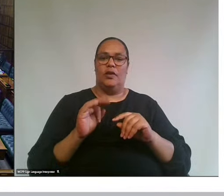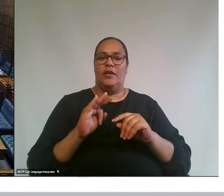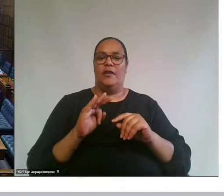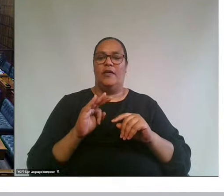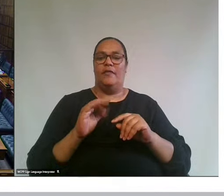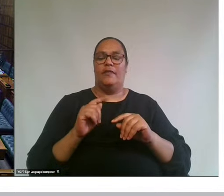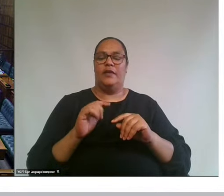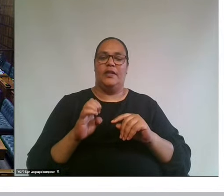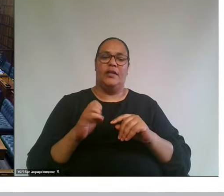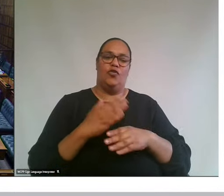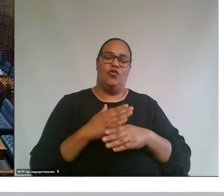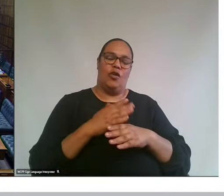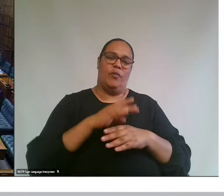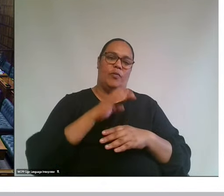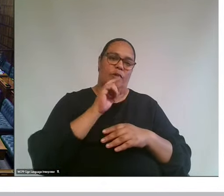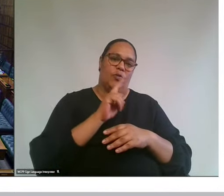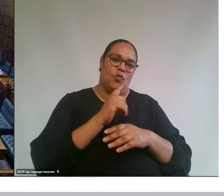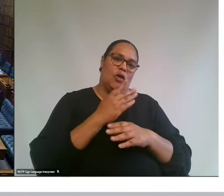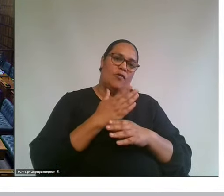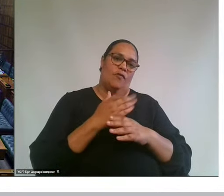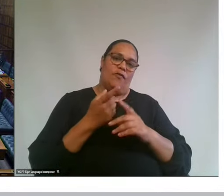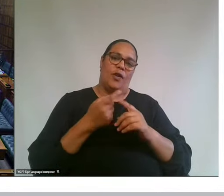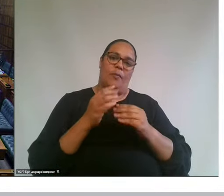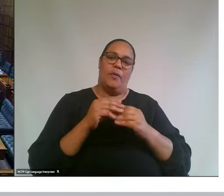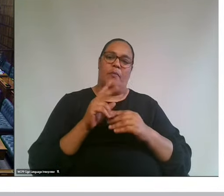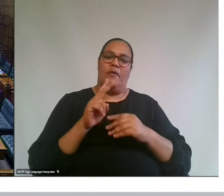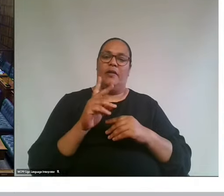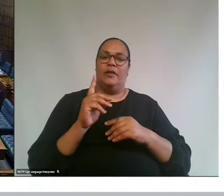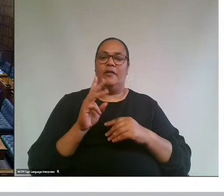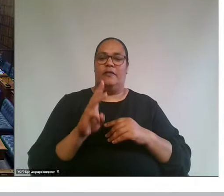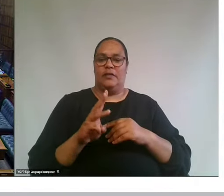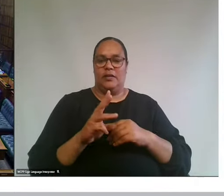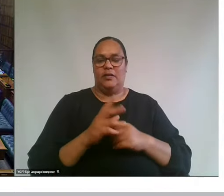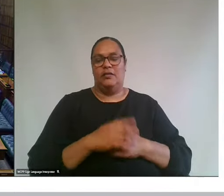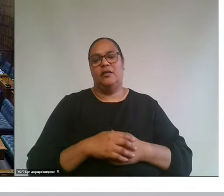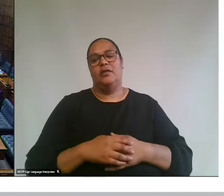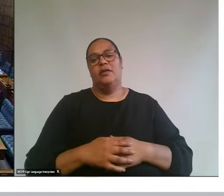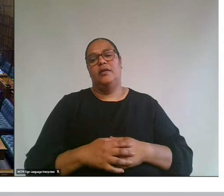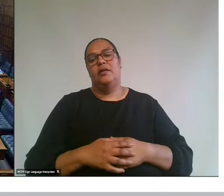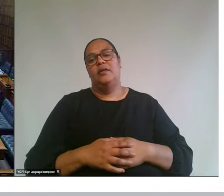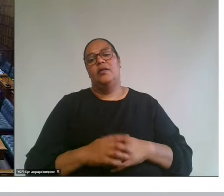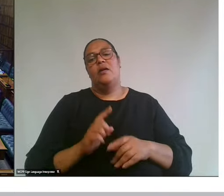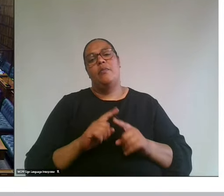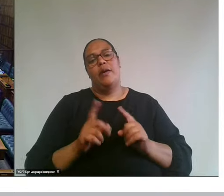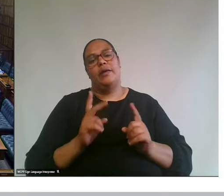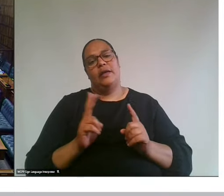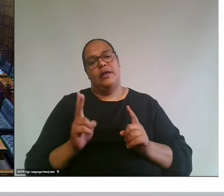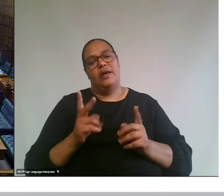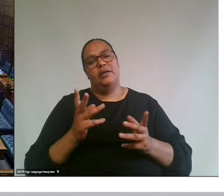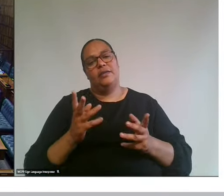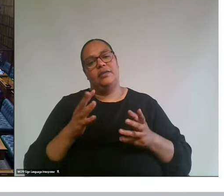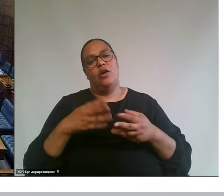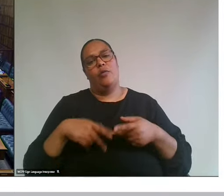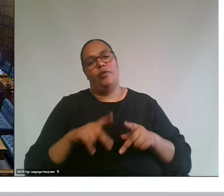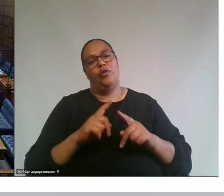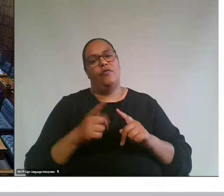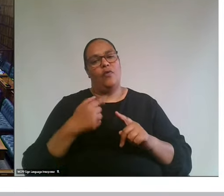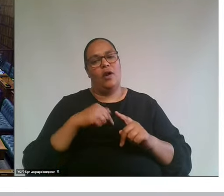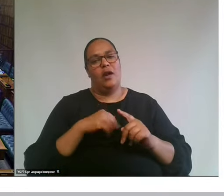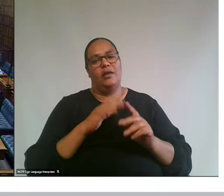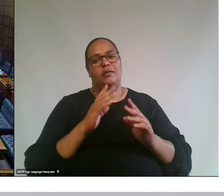jobs uh meant that was from Member fun of w but again this is an opportunity for us to